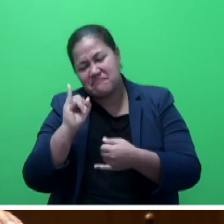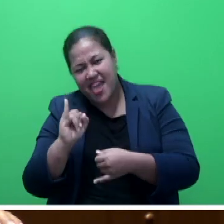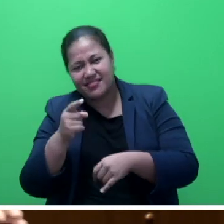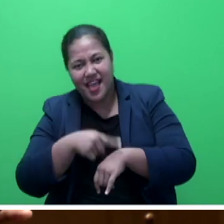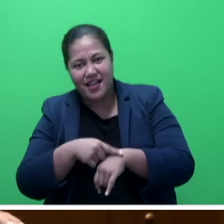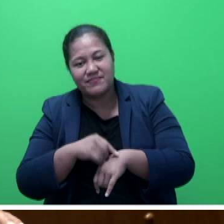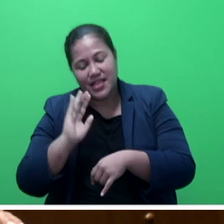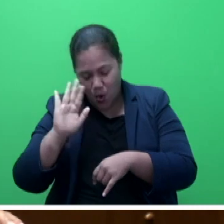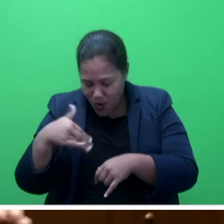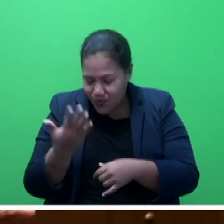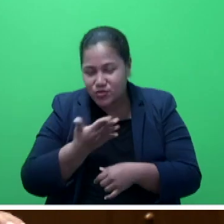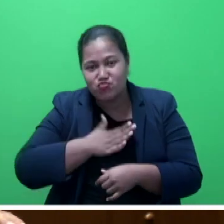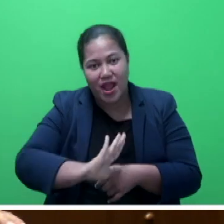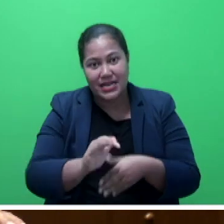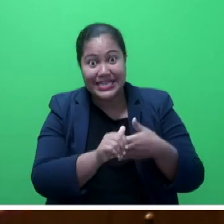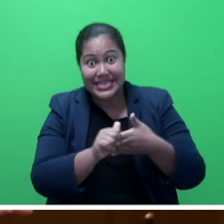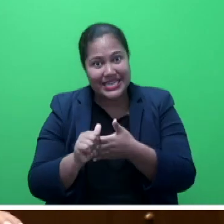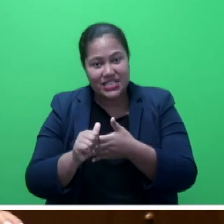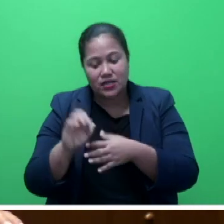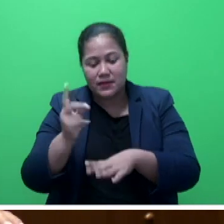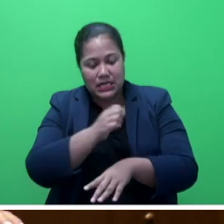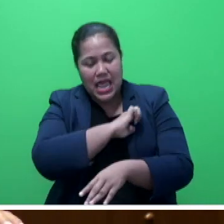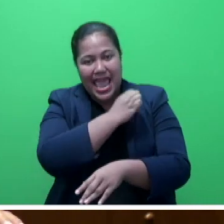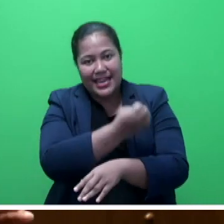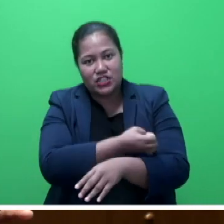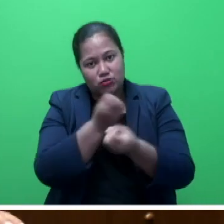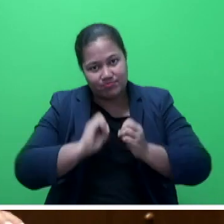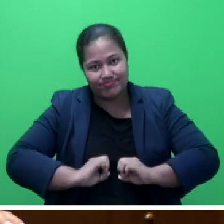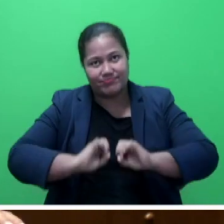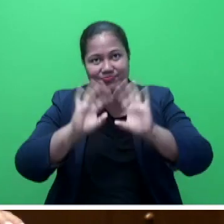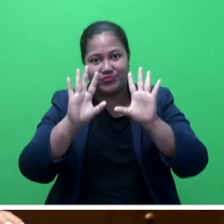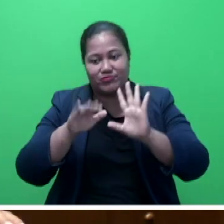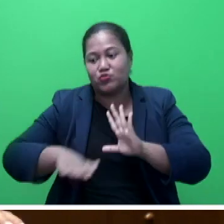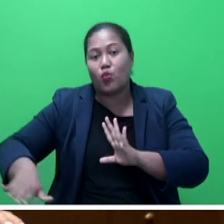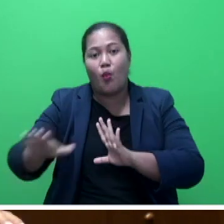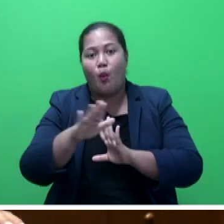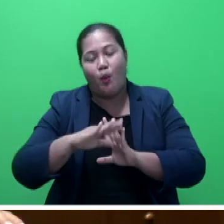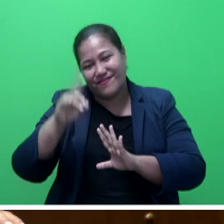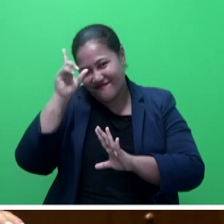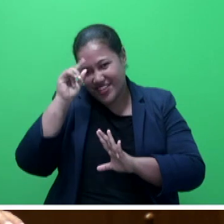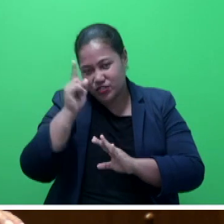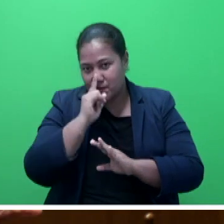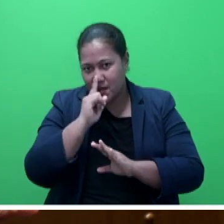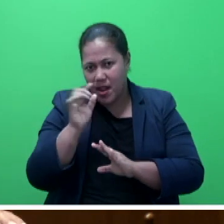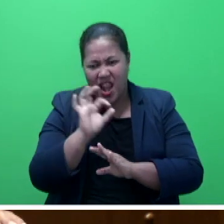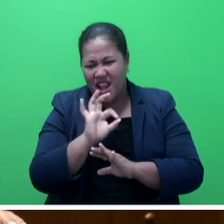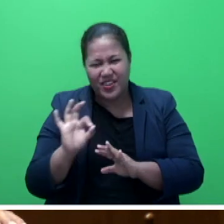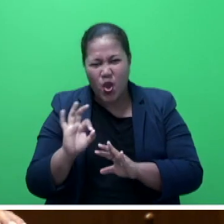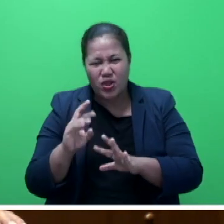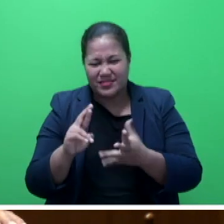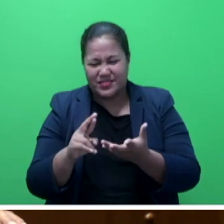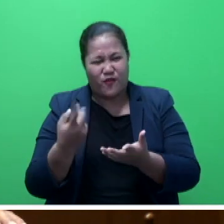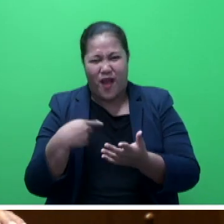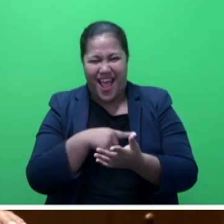wanted leadership whose energy was dedicated to them, the people, not to pettiness or party